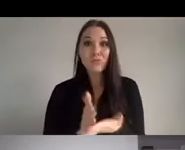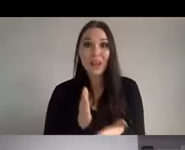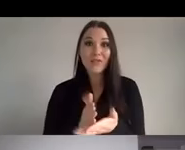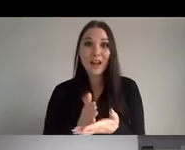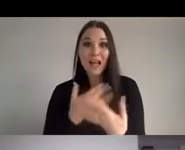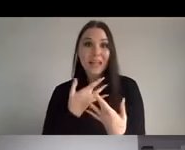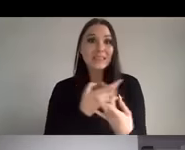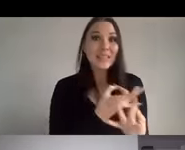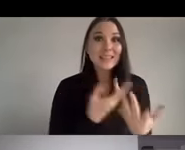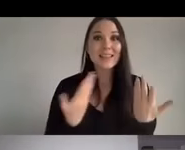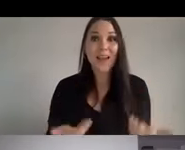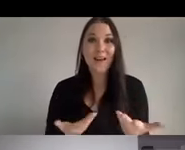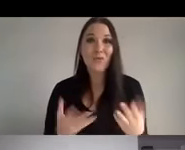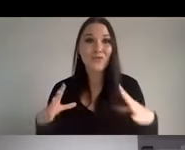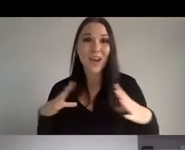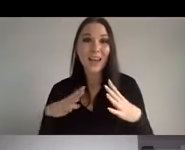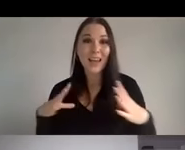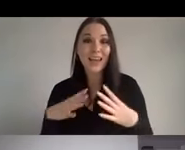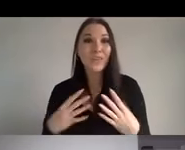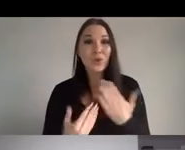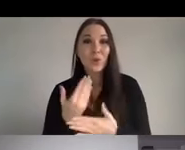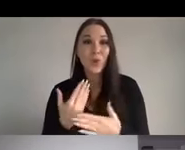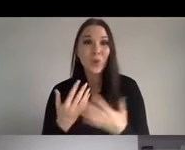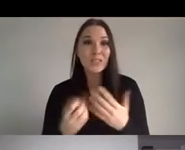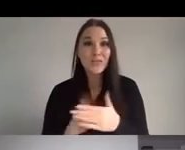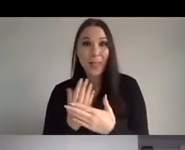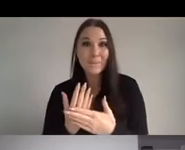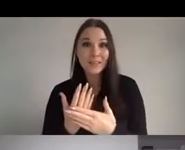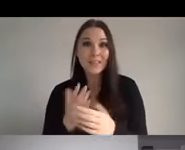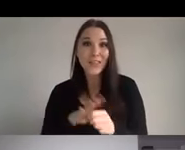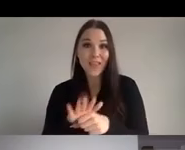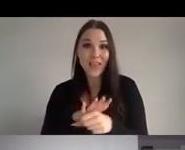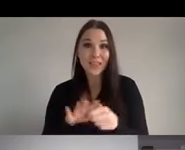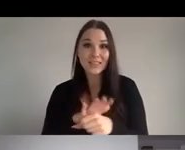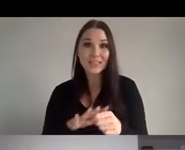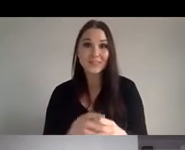addicted and ready for new developments in this field.